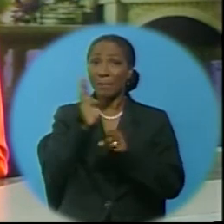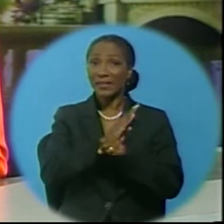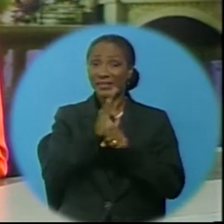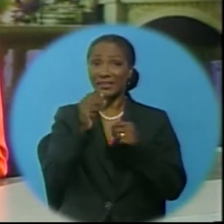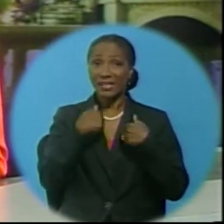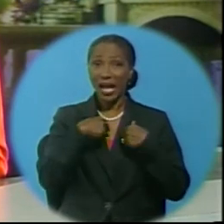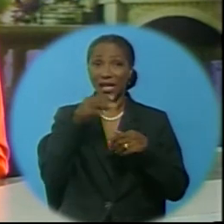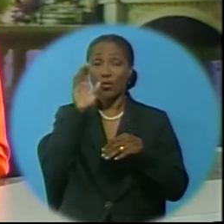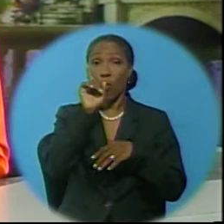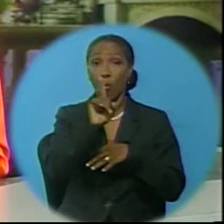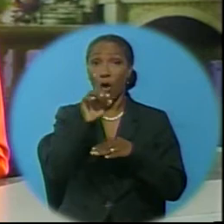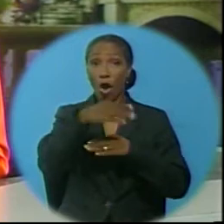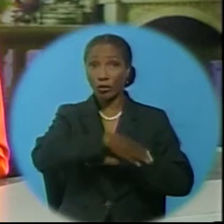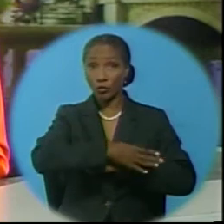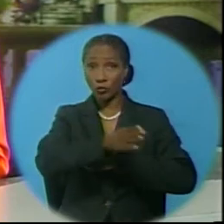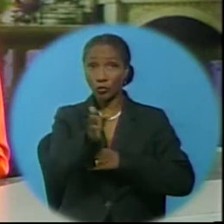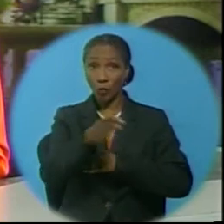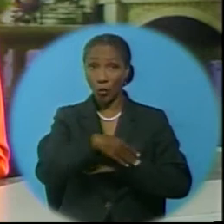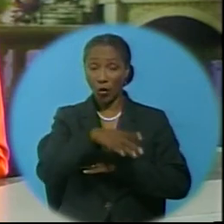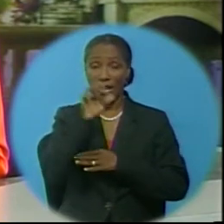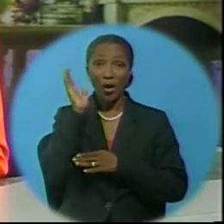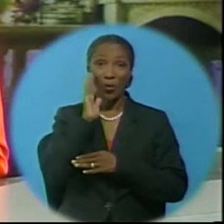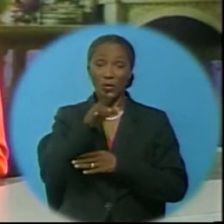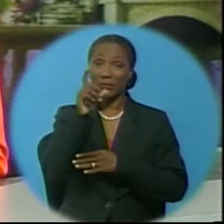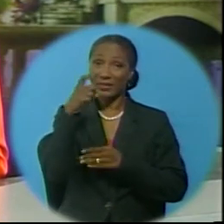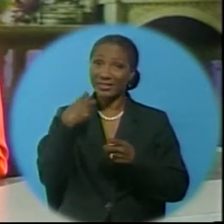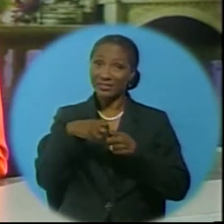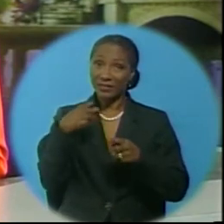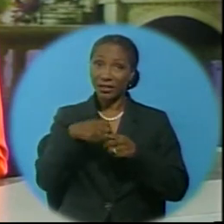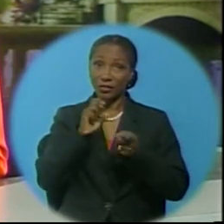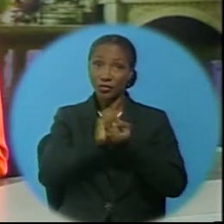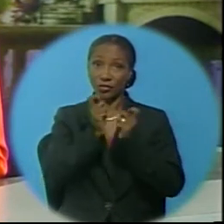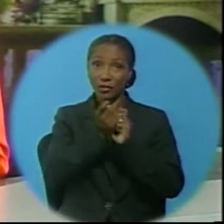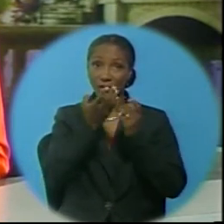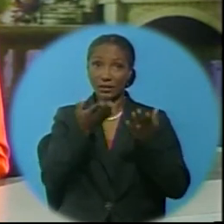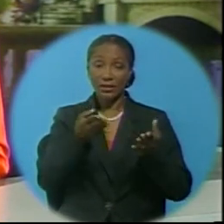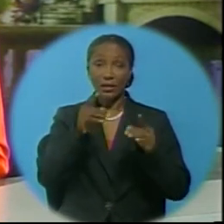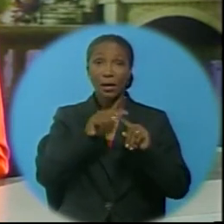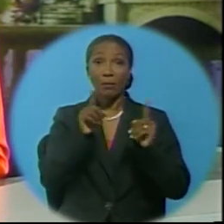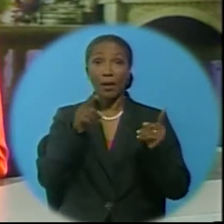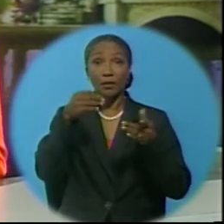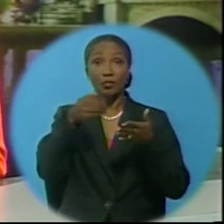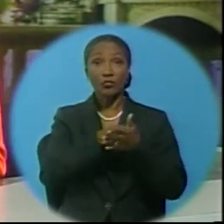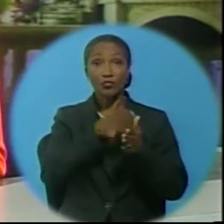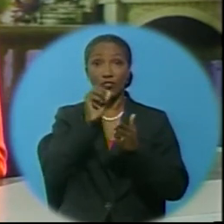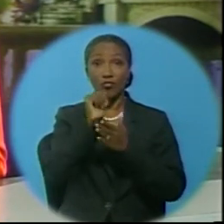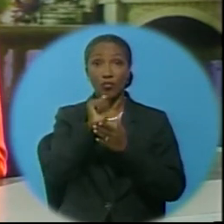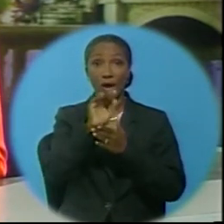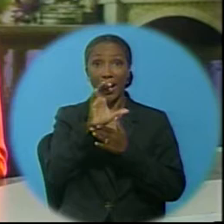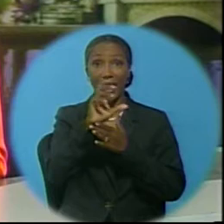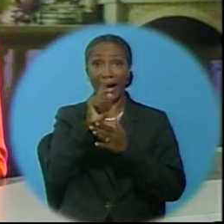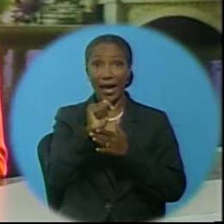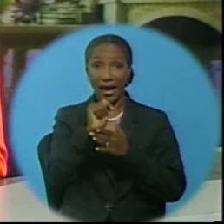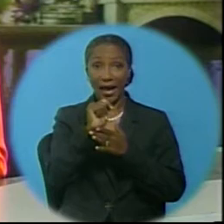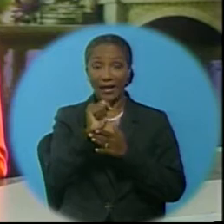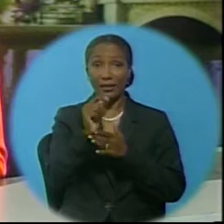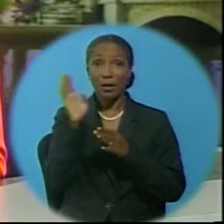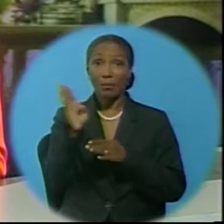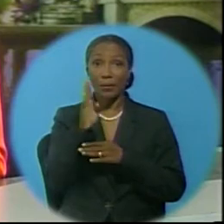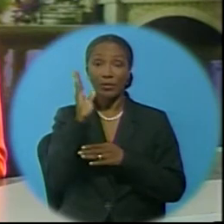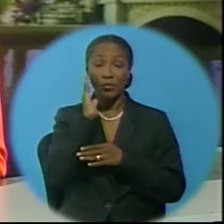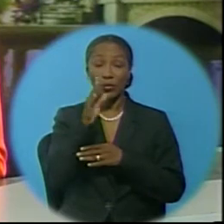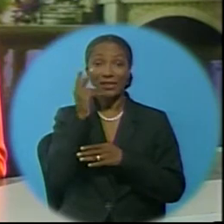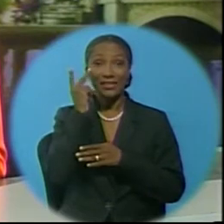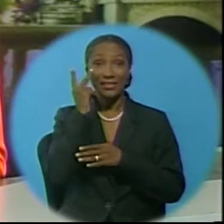to change this. The Labour Minister also revealed with the new Shops Act, Barbados will see extended working hours. It comes